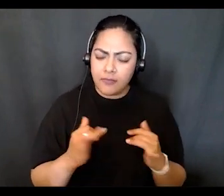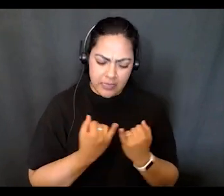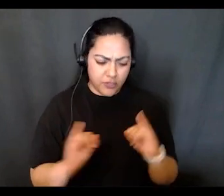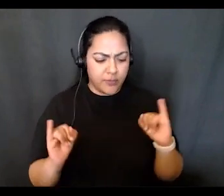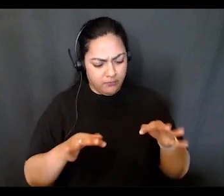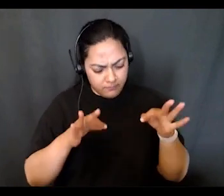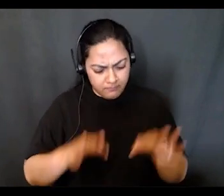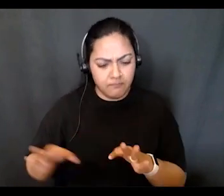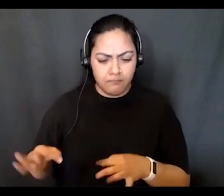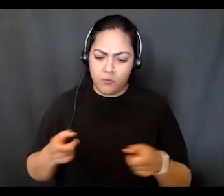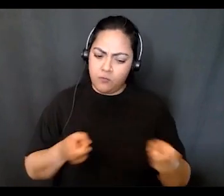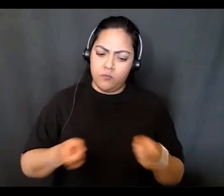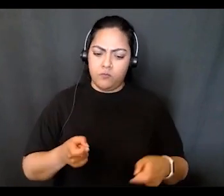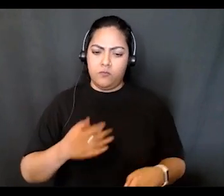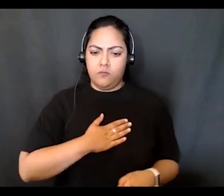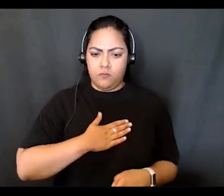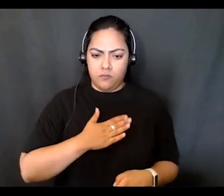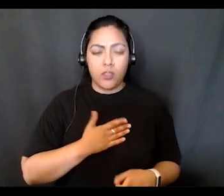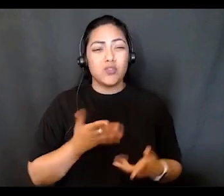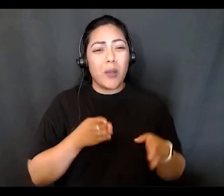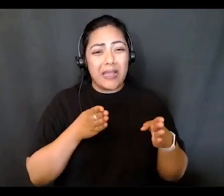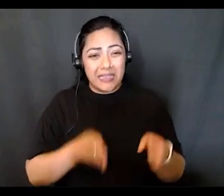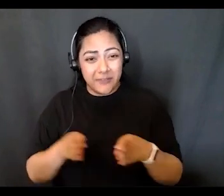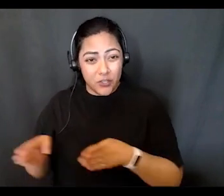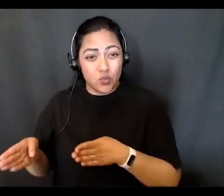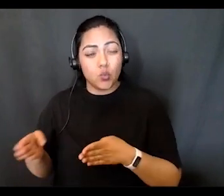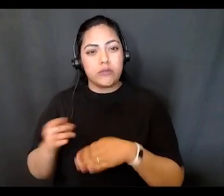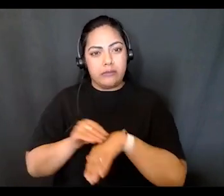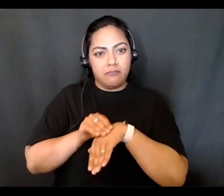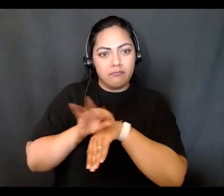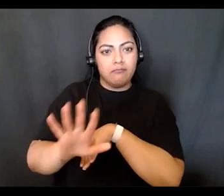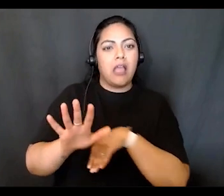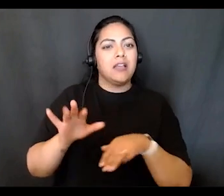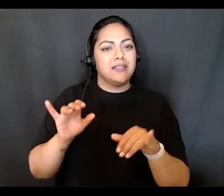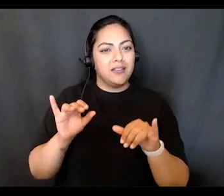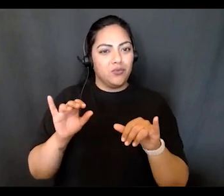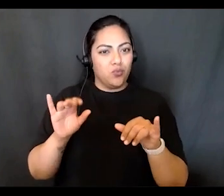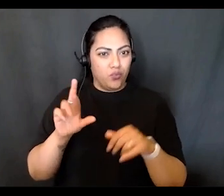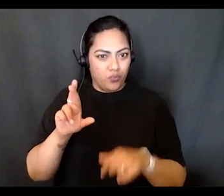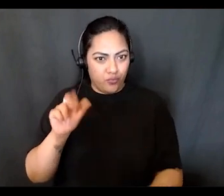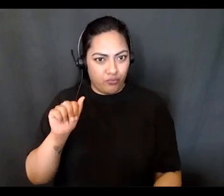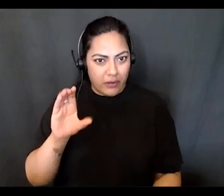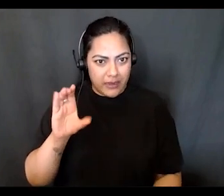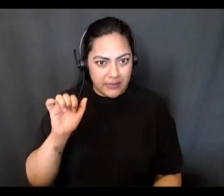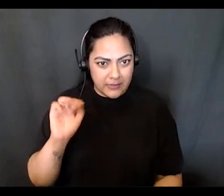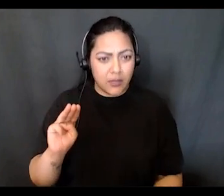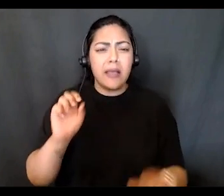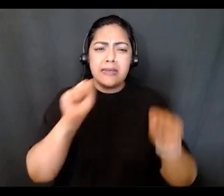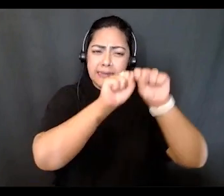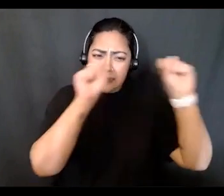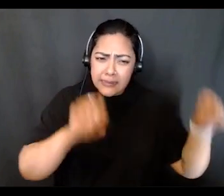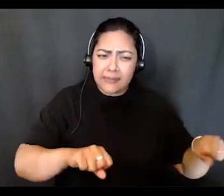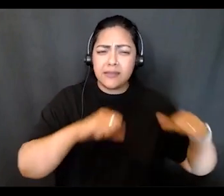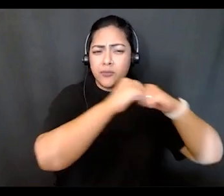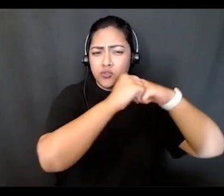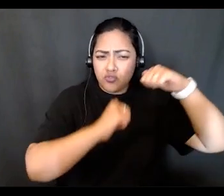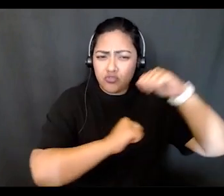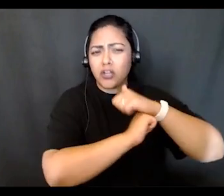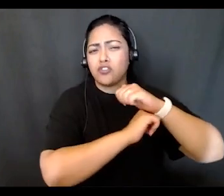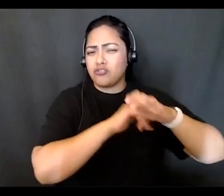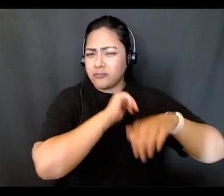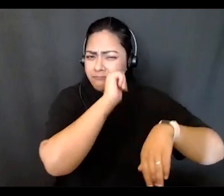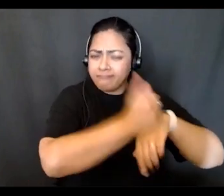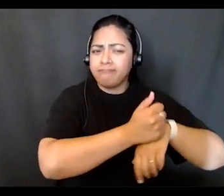which like individuals actually contribute to racism. Racism is a system, a structure. We need to make those changes, but oftentimes it